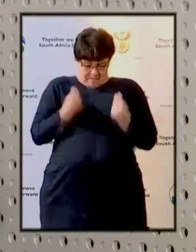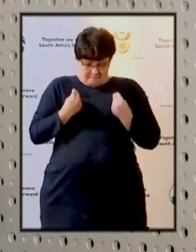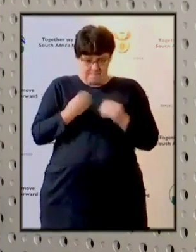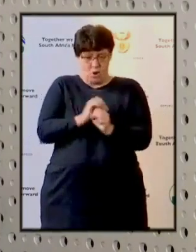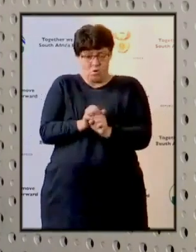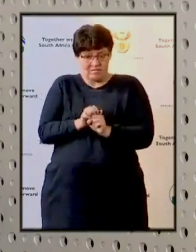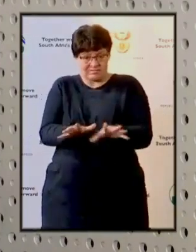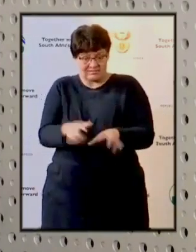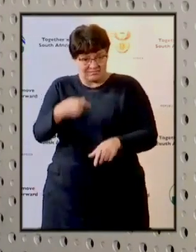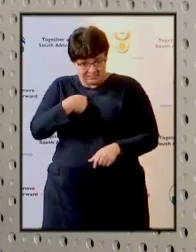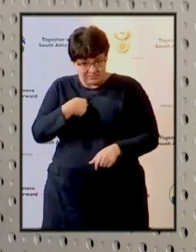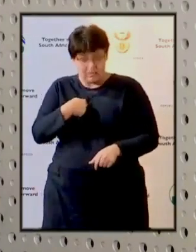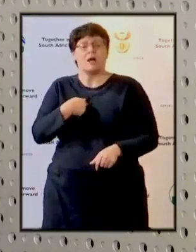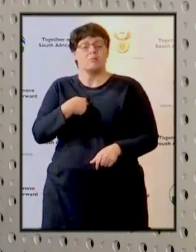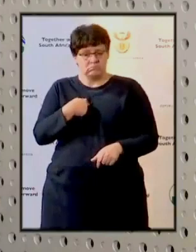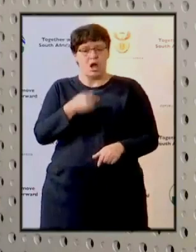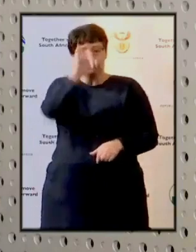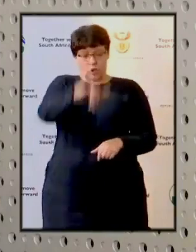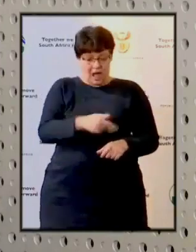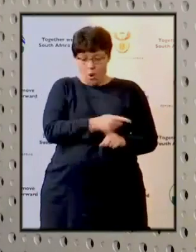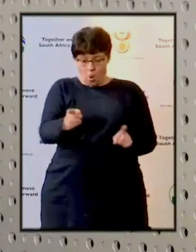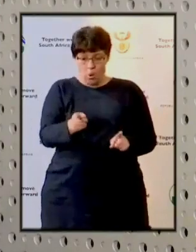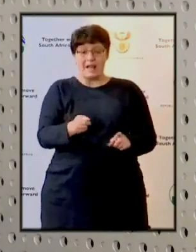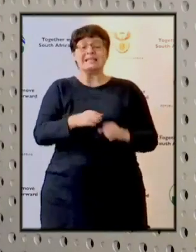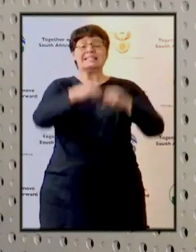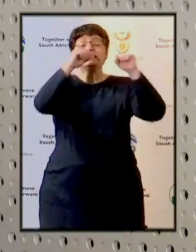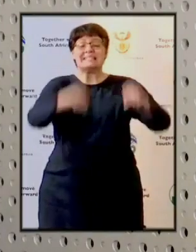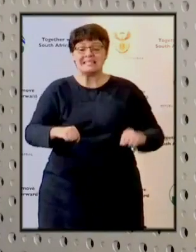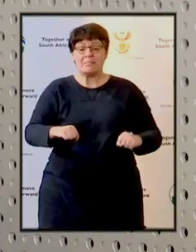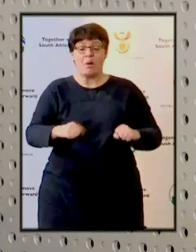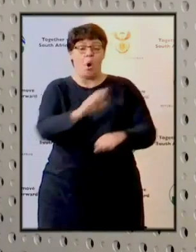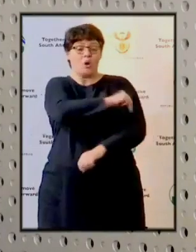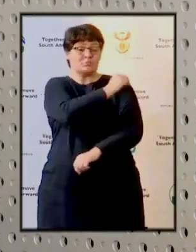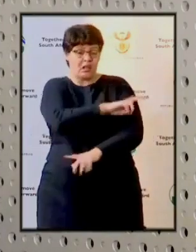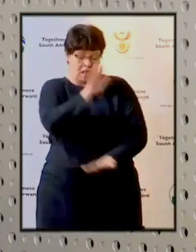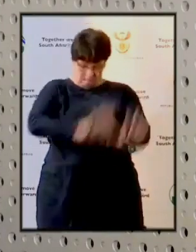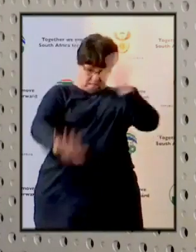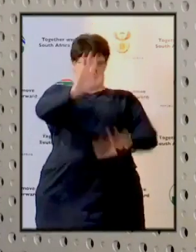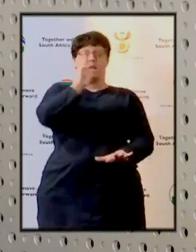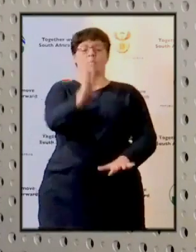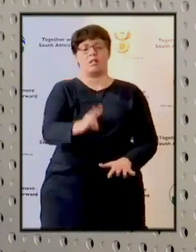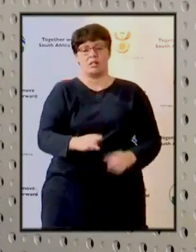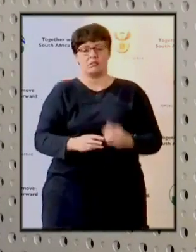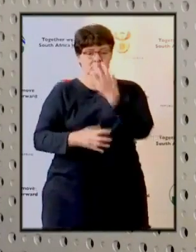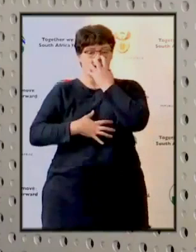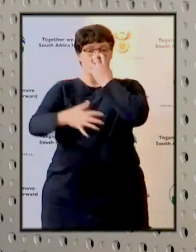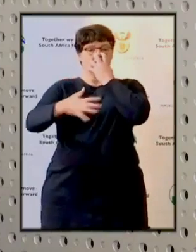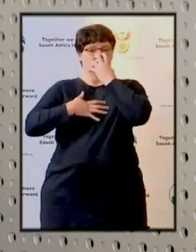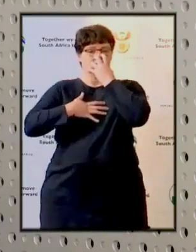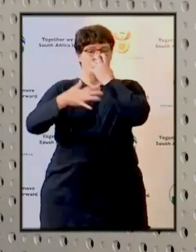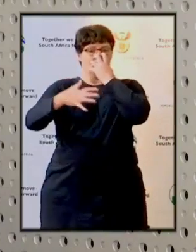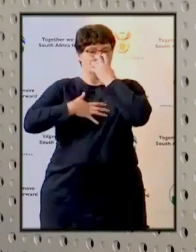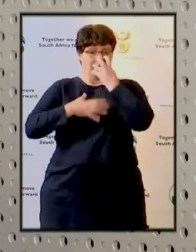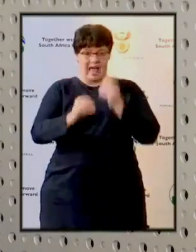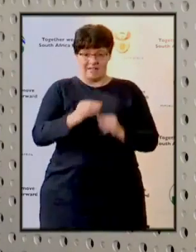if everybody gets it in July, the healthcare system is overwhelmed. There's not enough ventilators to help. There's not enough